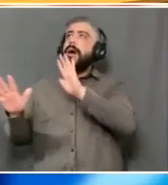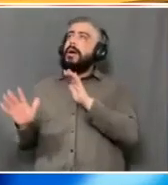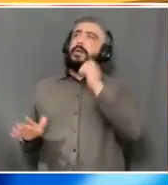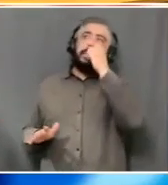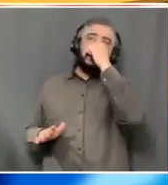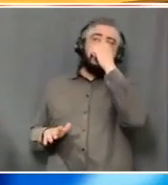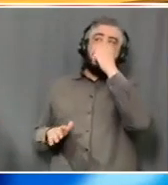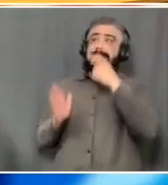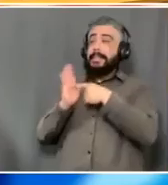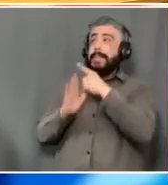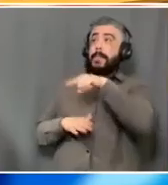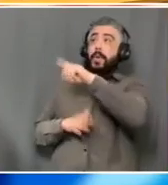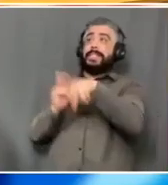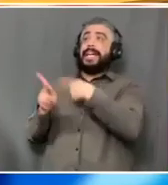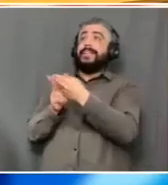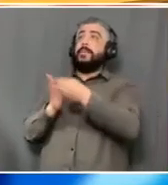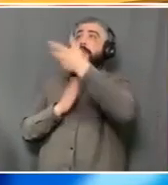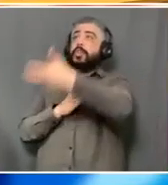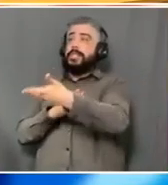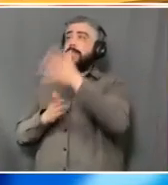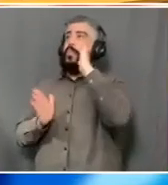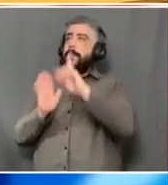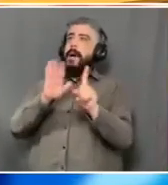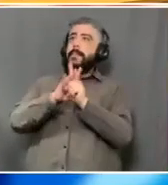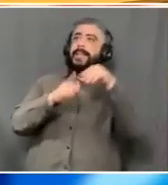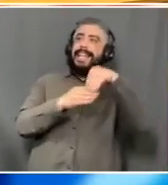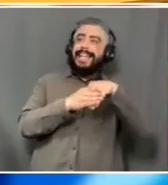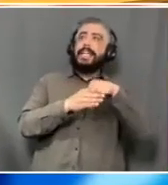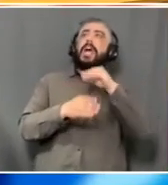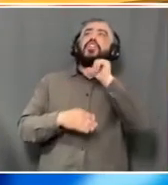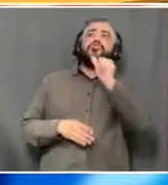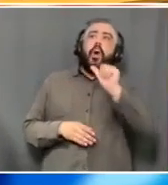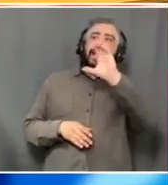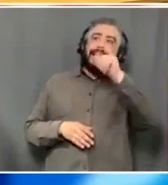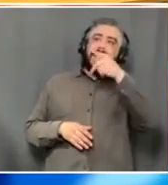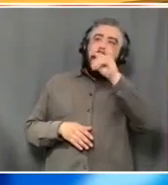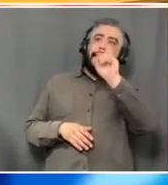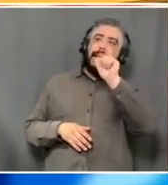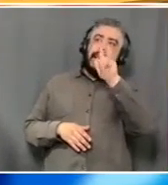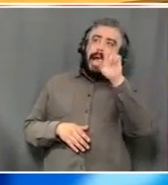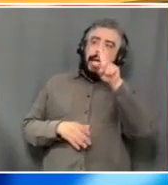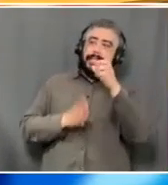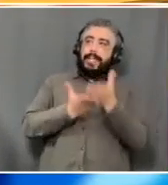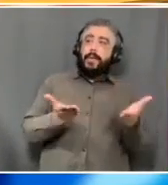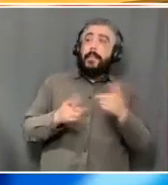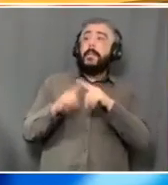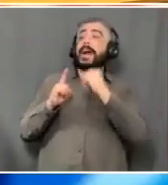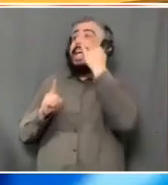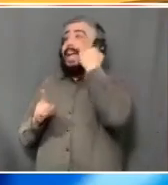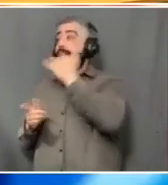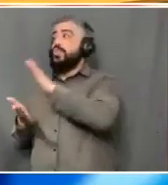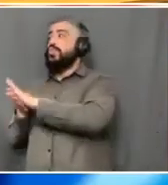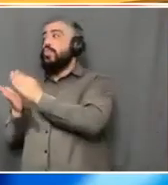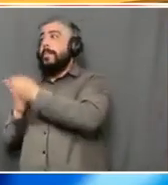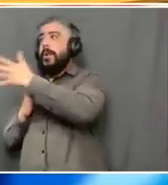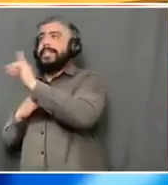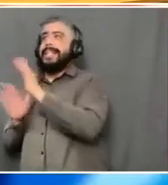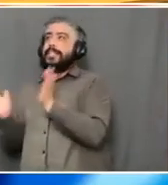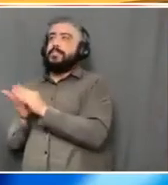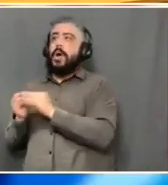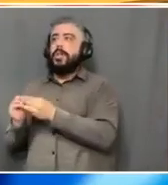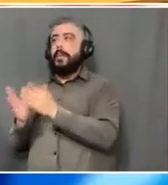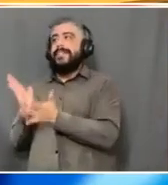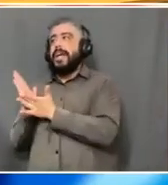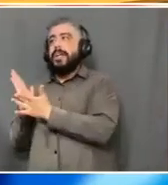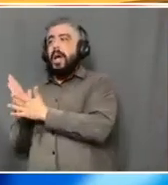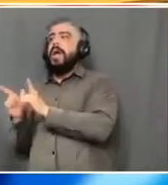of purchases will be reflected in non-capitalized equipment. But often when it's a school purchase of a small number of technology, then it's